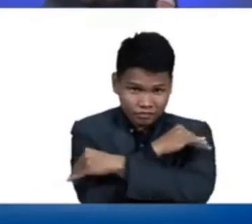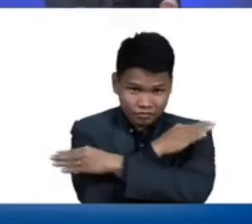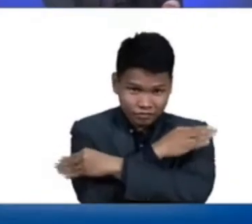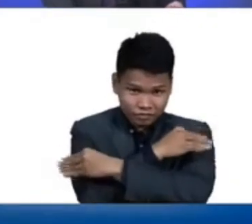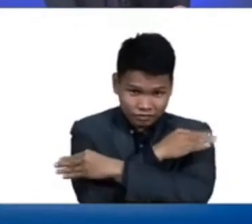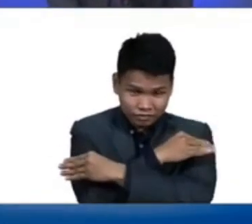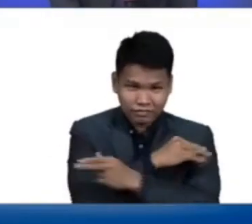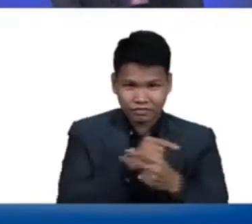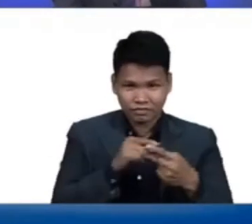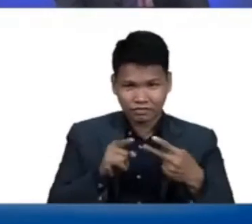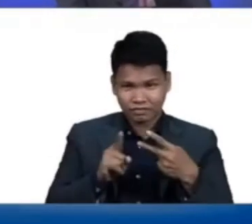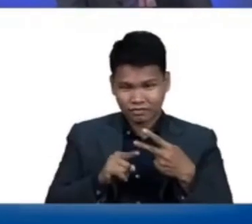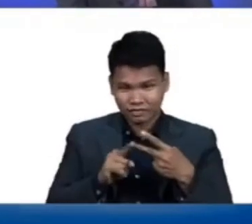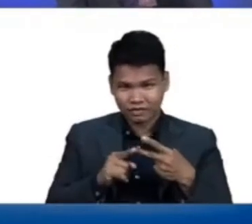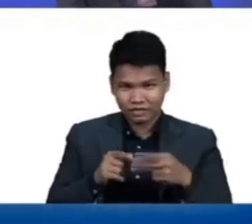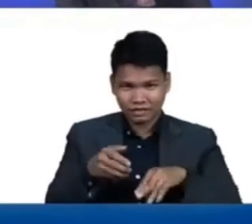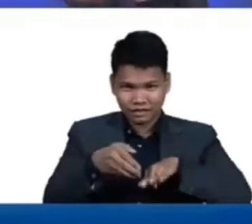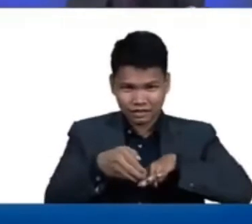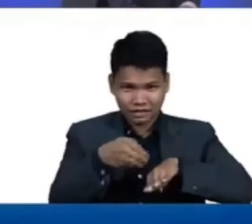wala